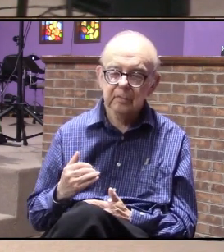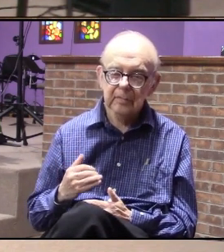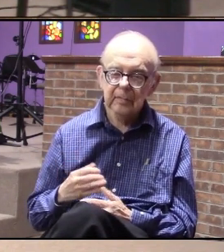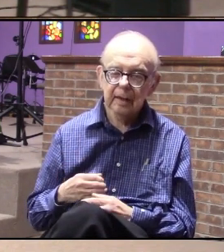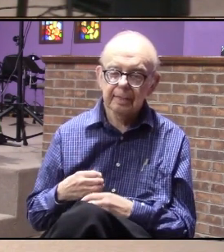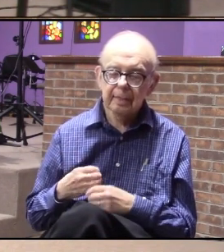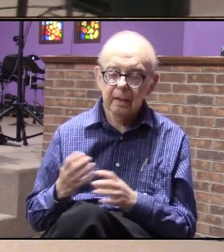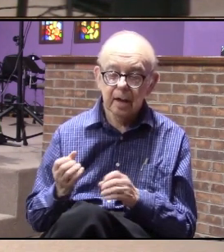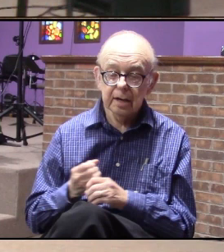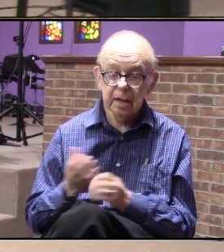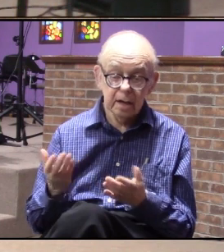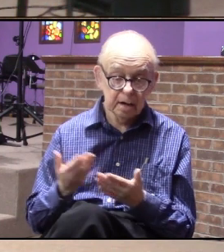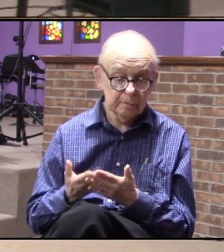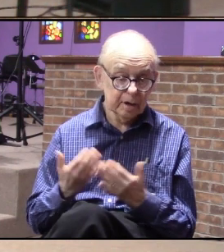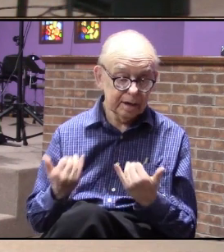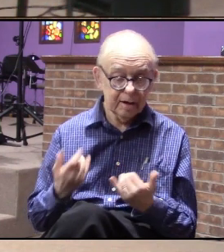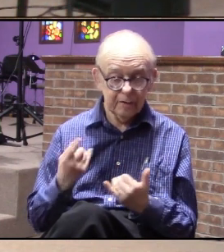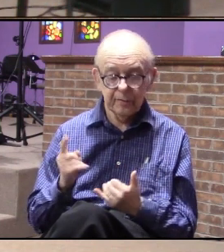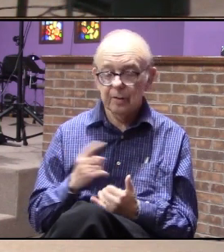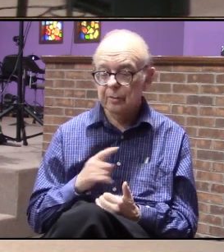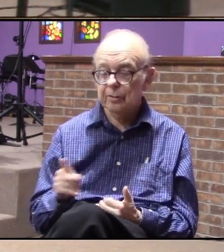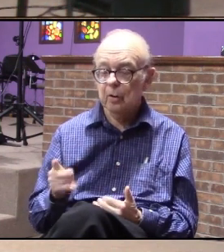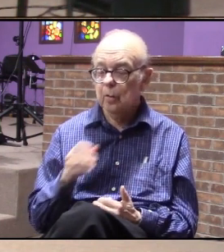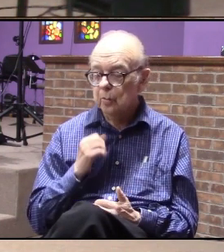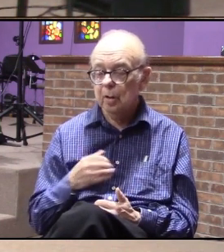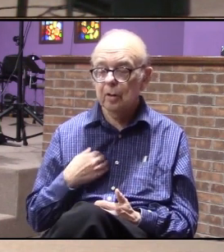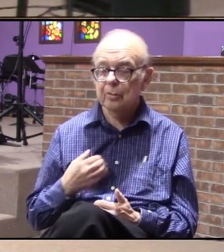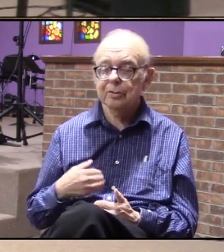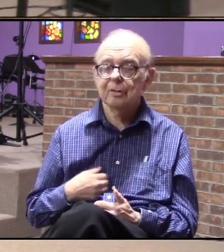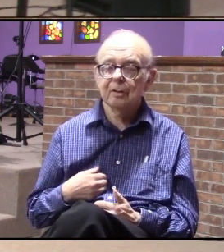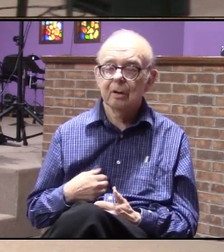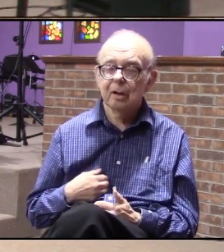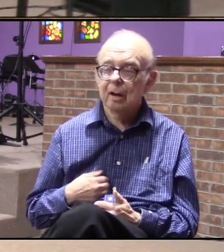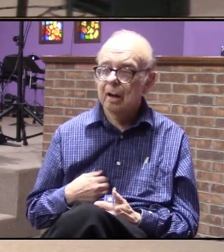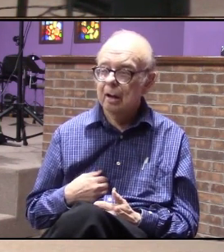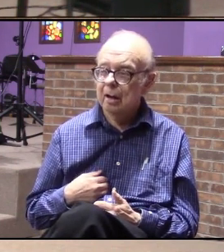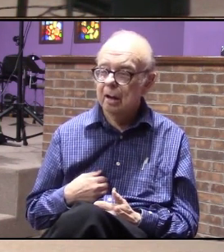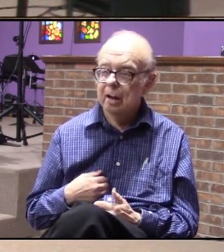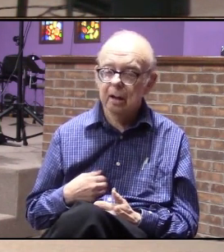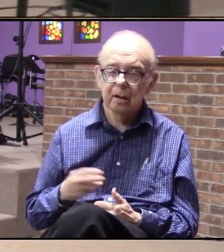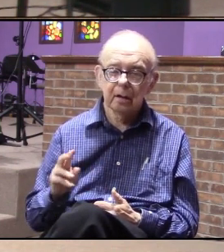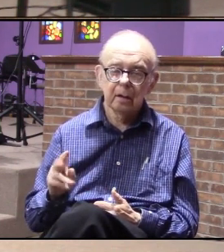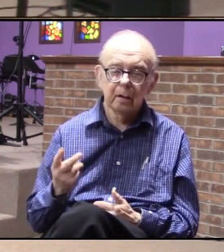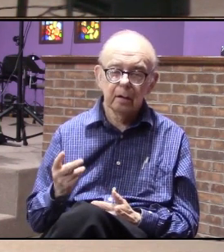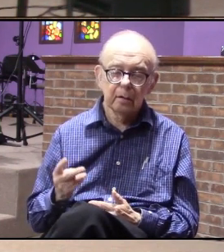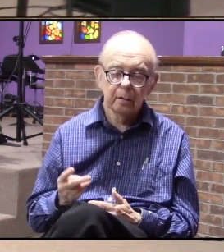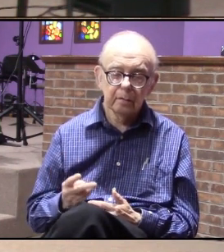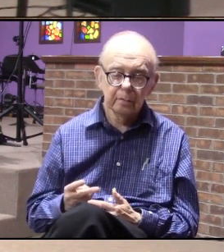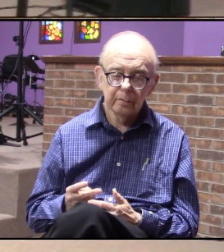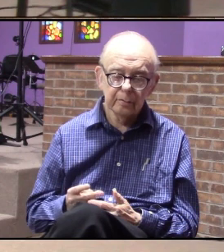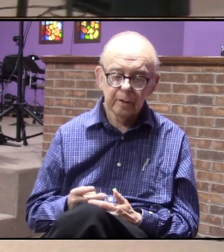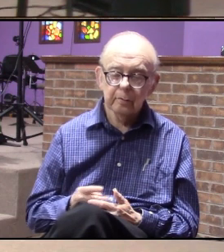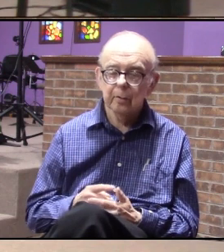lot of money for it. You're paying double the price for half the material.